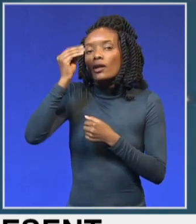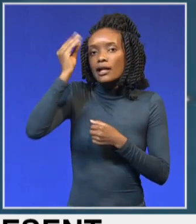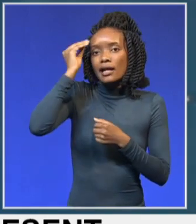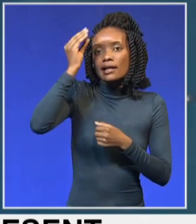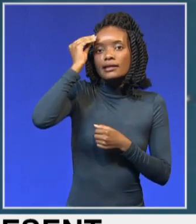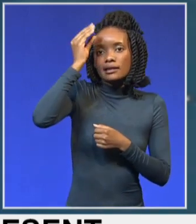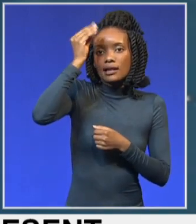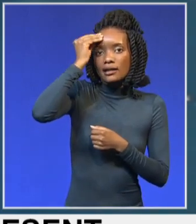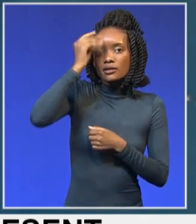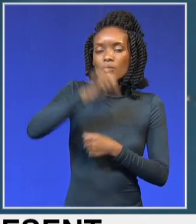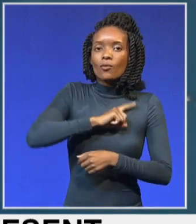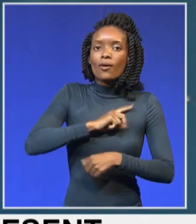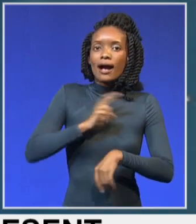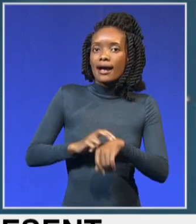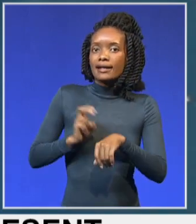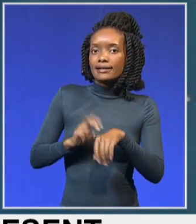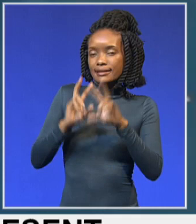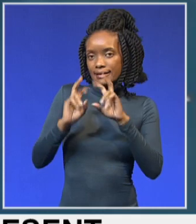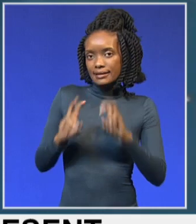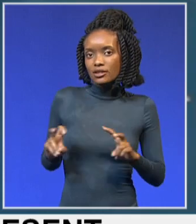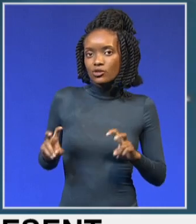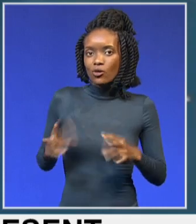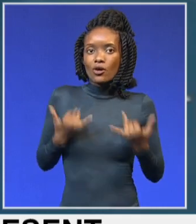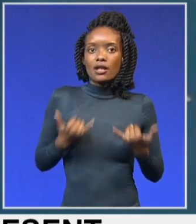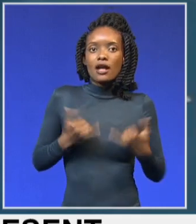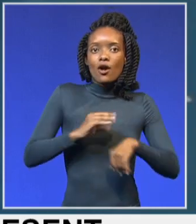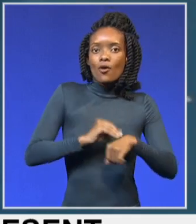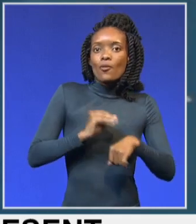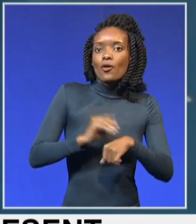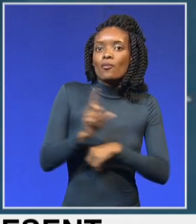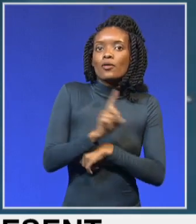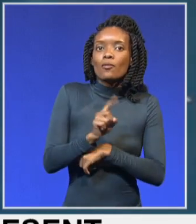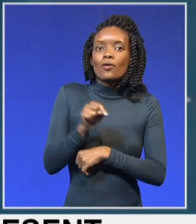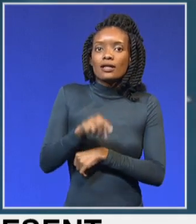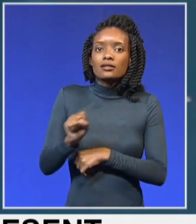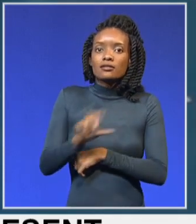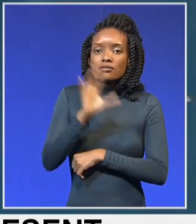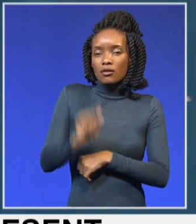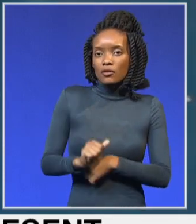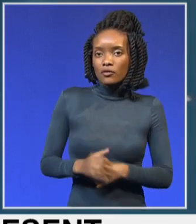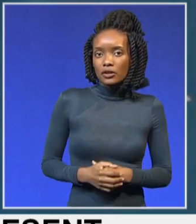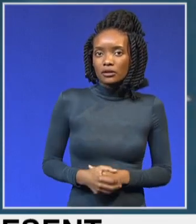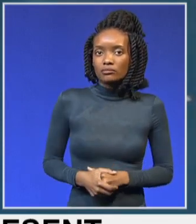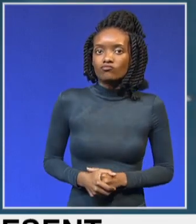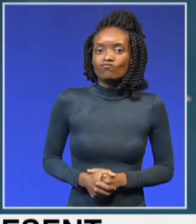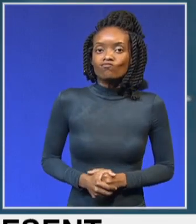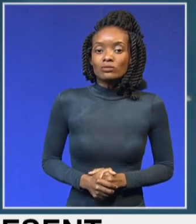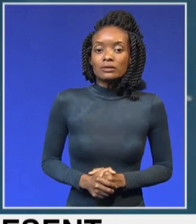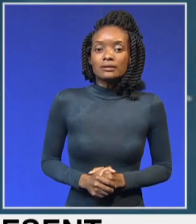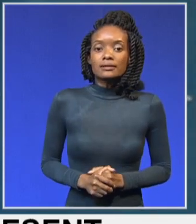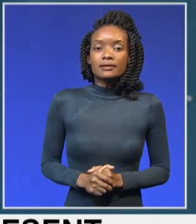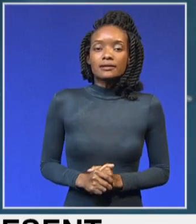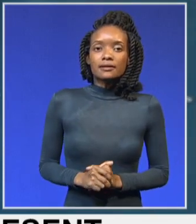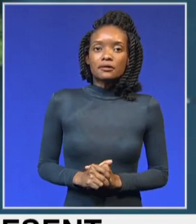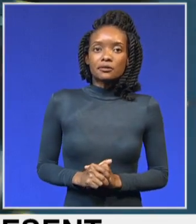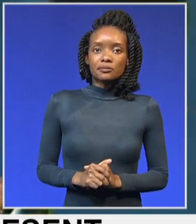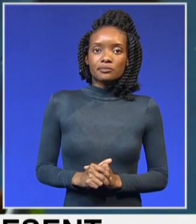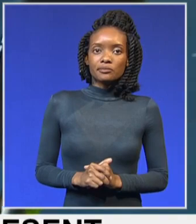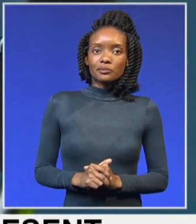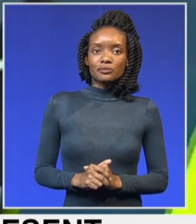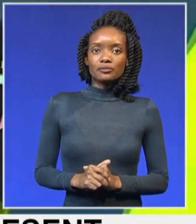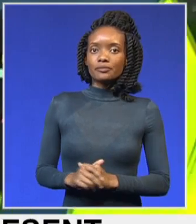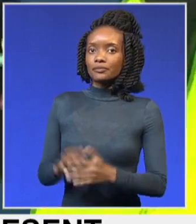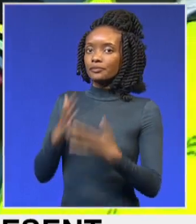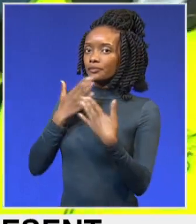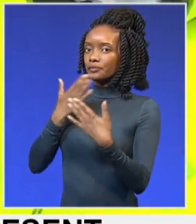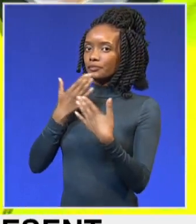to do research on these current issues that we are facing, the issues that we're currently facing in South Africa. Thank you very